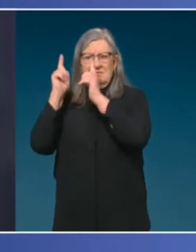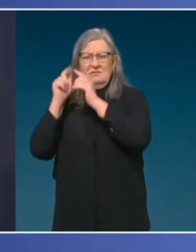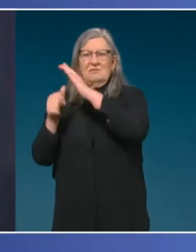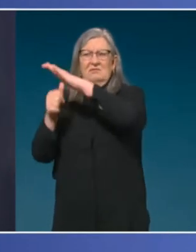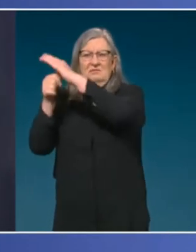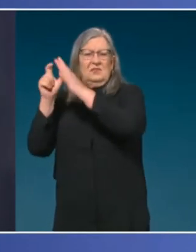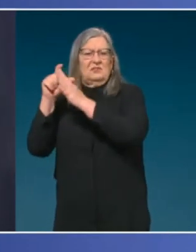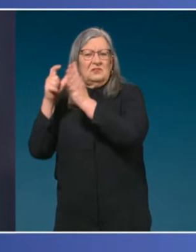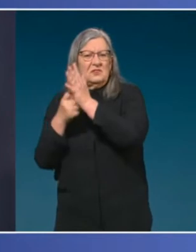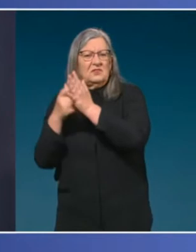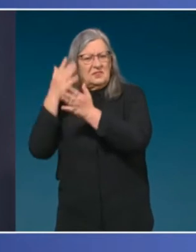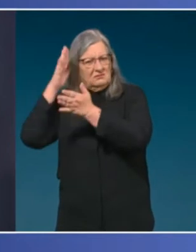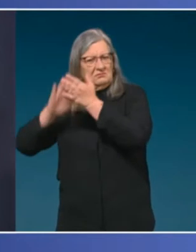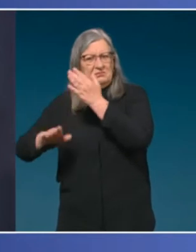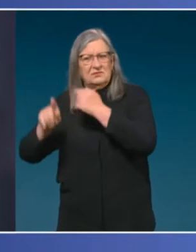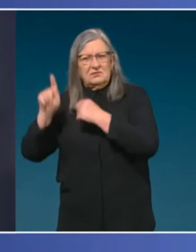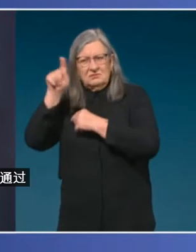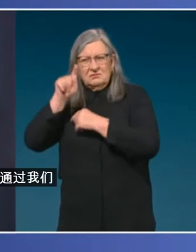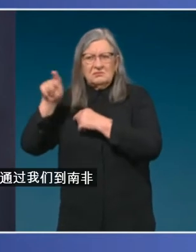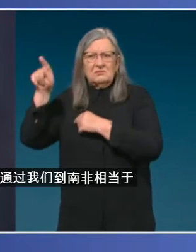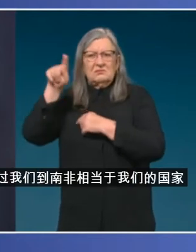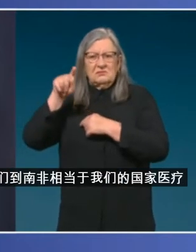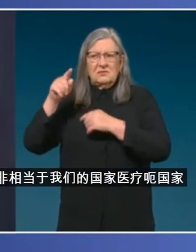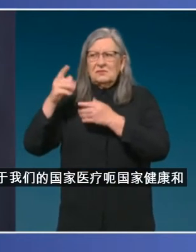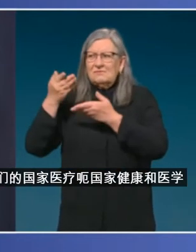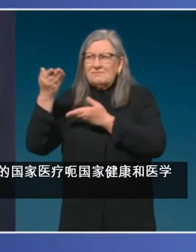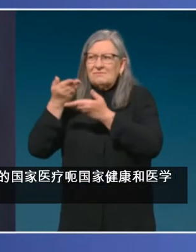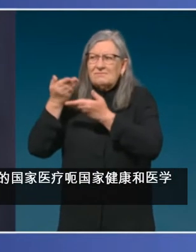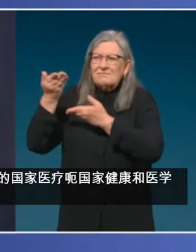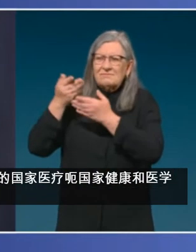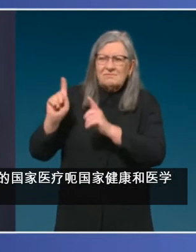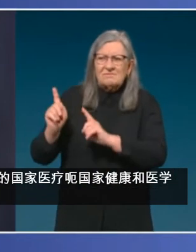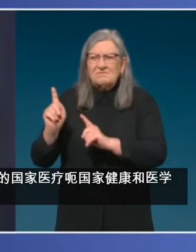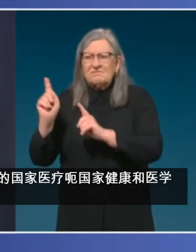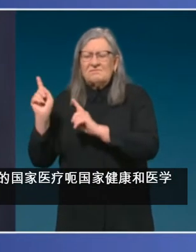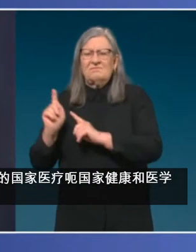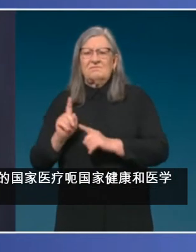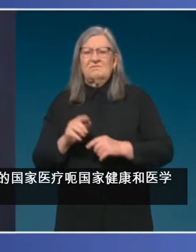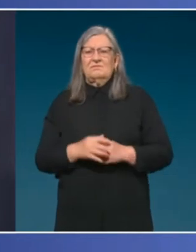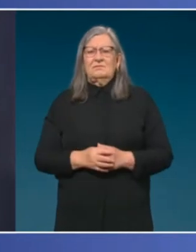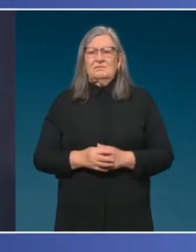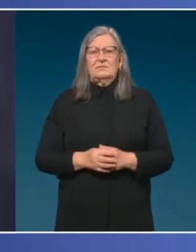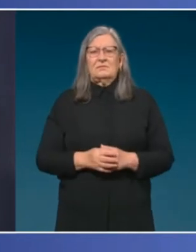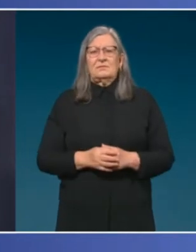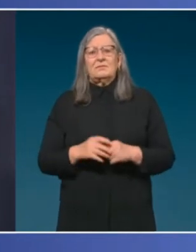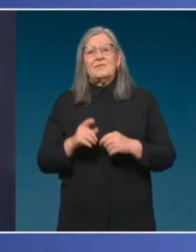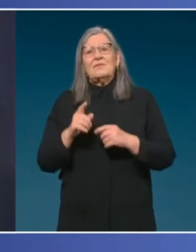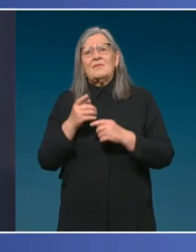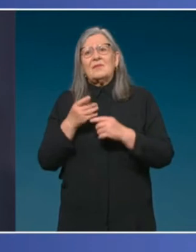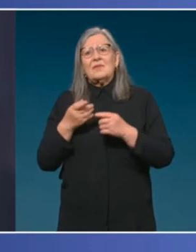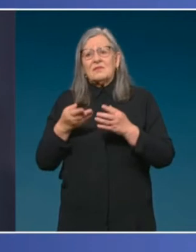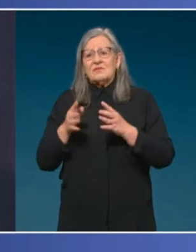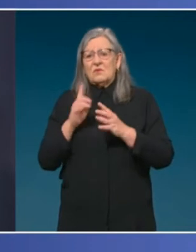Health and Medical Research organisation here in Australia. That will happen later this week. We are